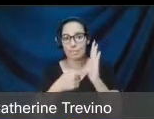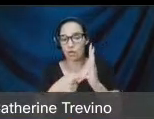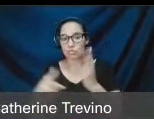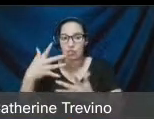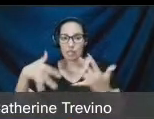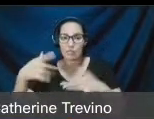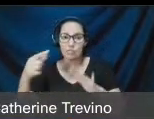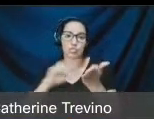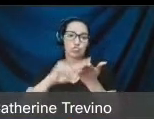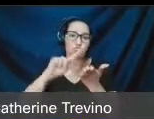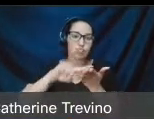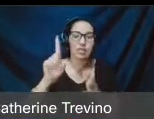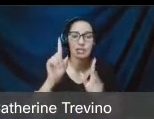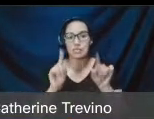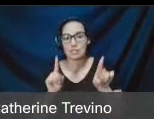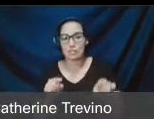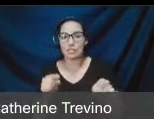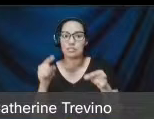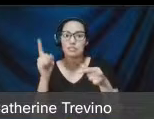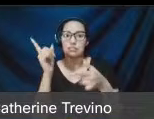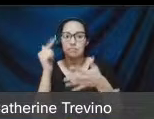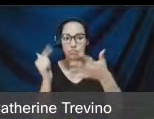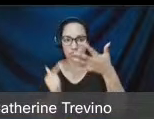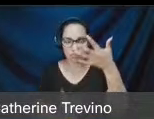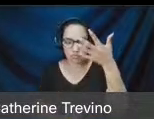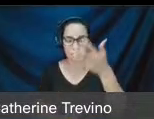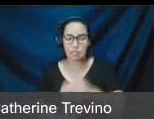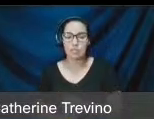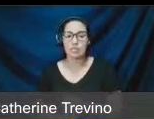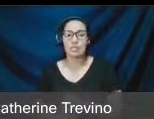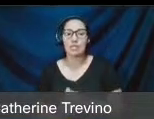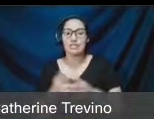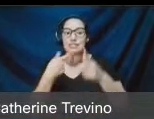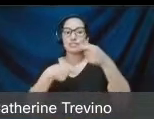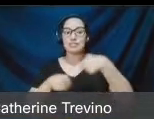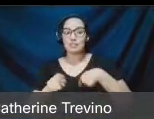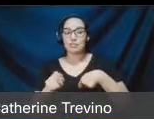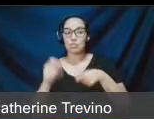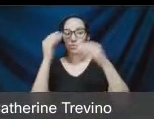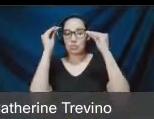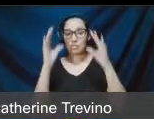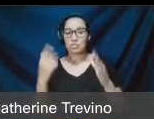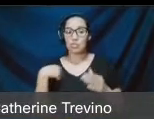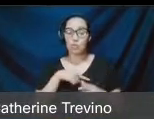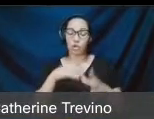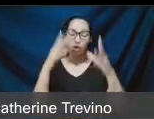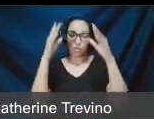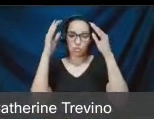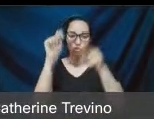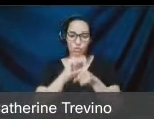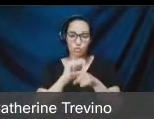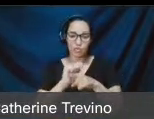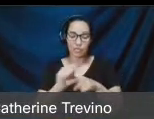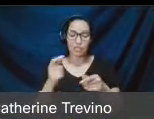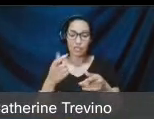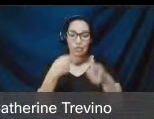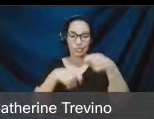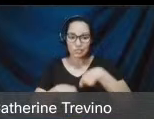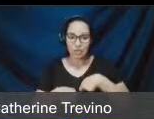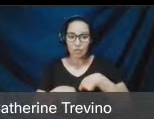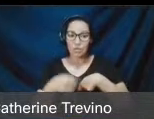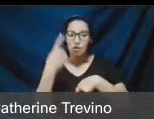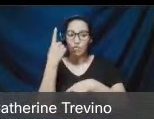grading, attendance, etc. Substitute teaching, we are training our substitutes to prepare to sub